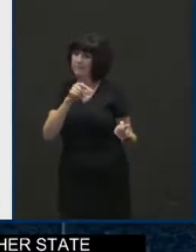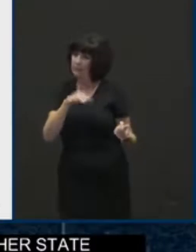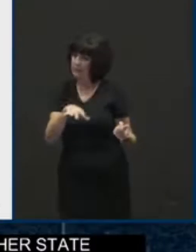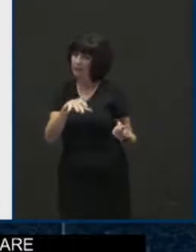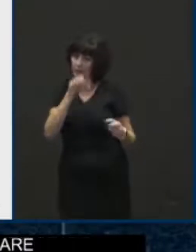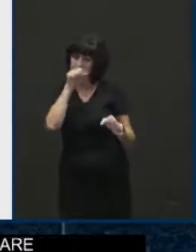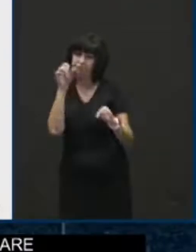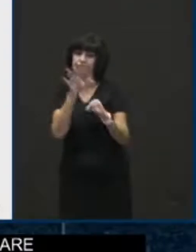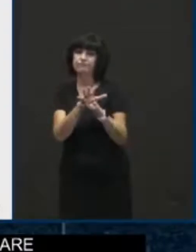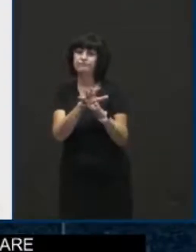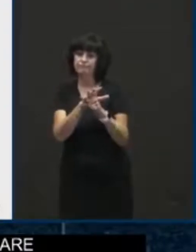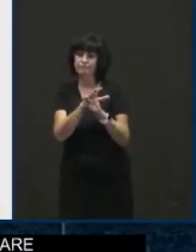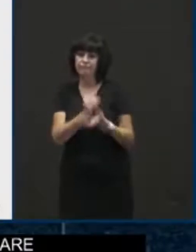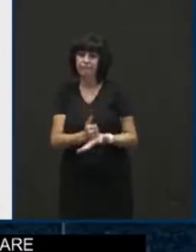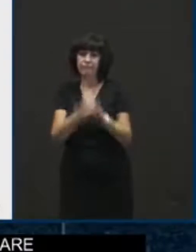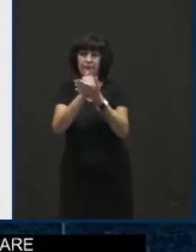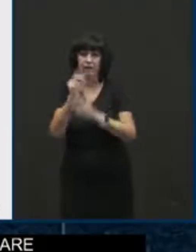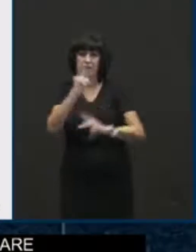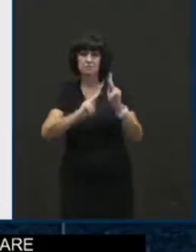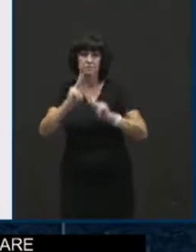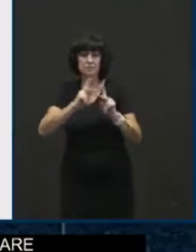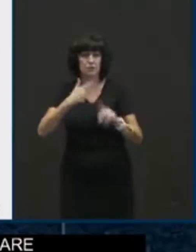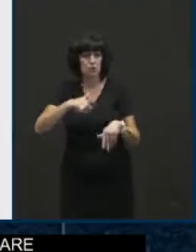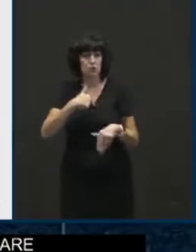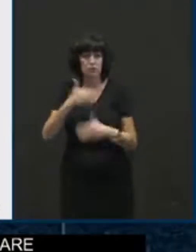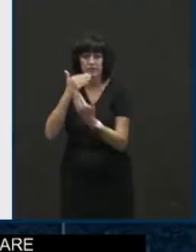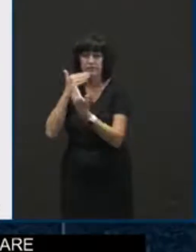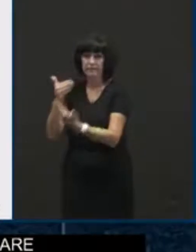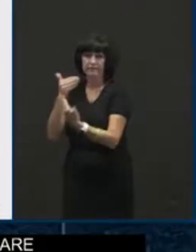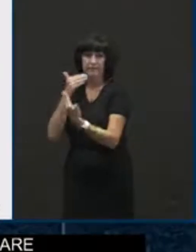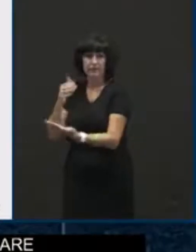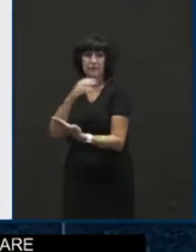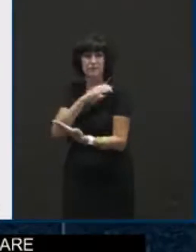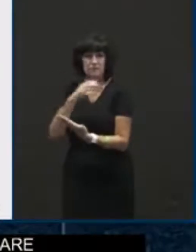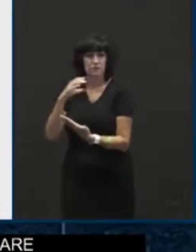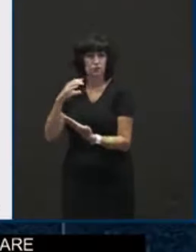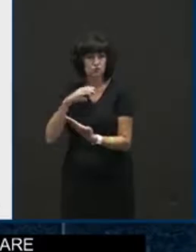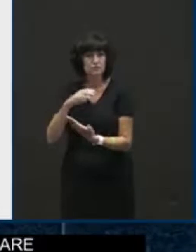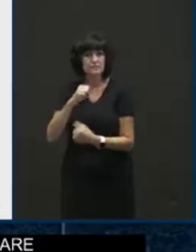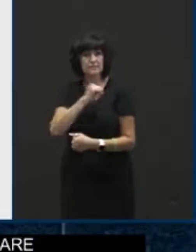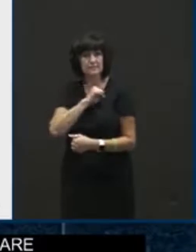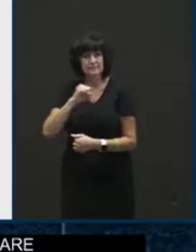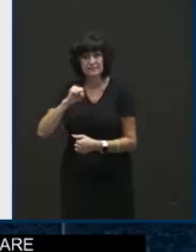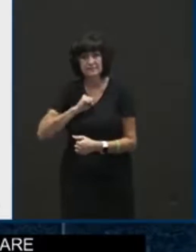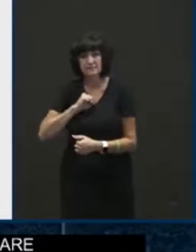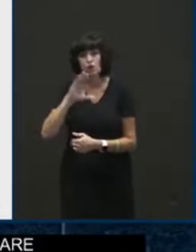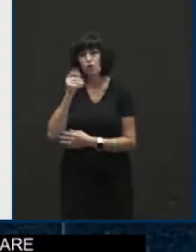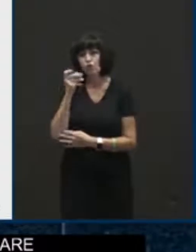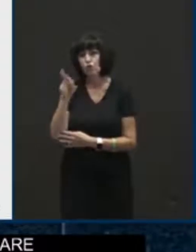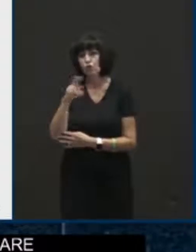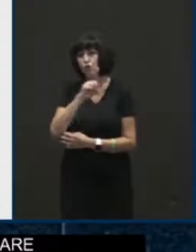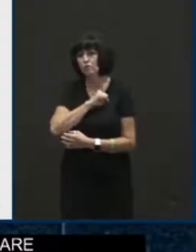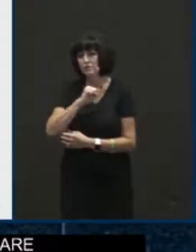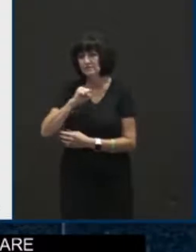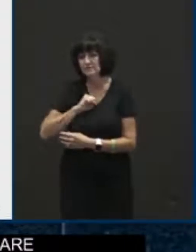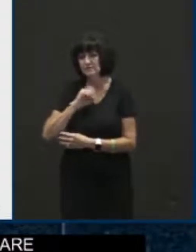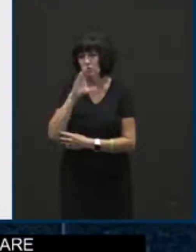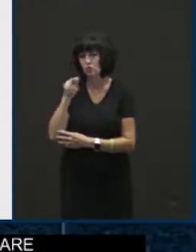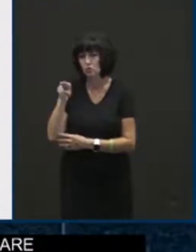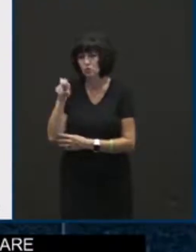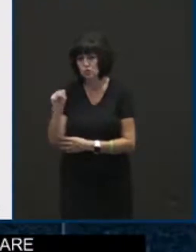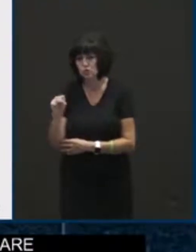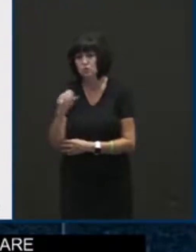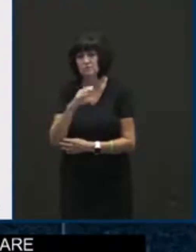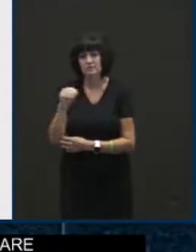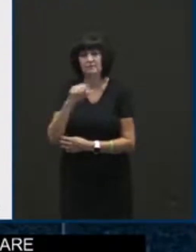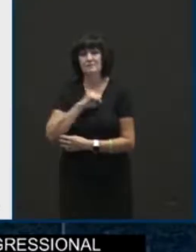commitments. We again thank our congressional delegation, Senator Carper, Senator Coons, and Congresswoman Blunt Rochester for their support